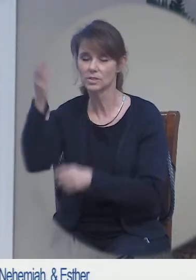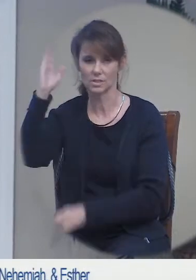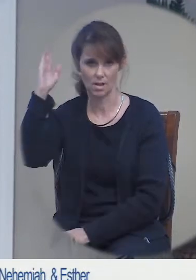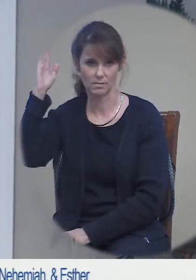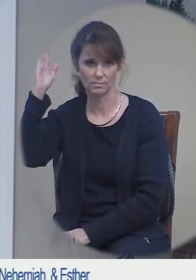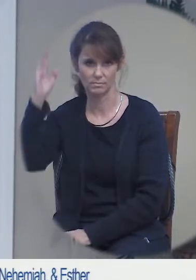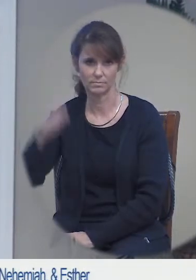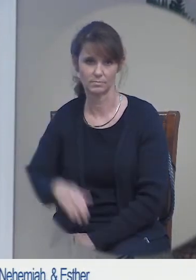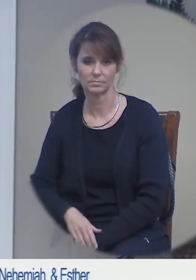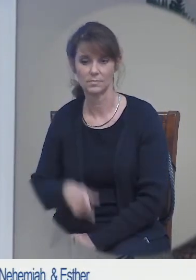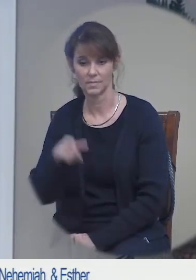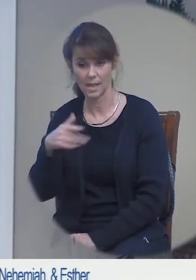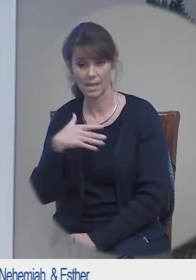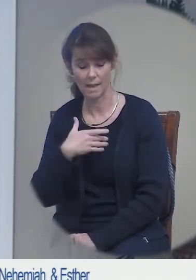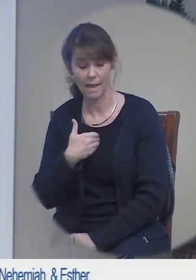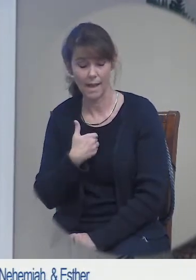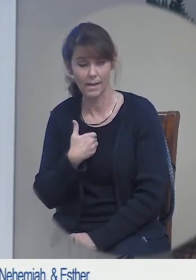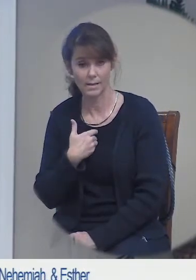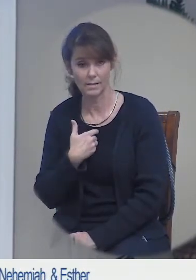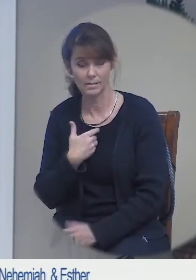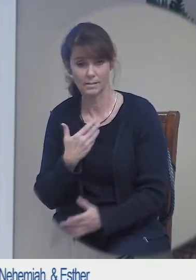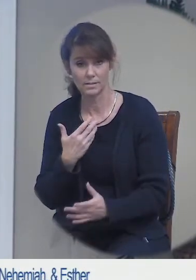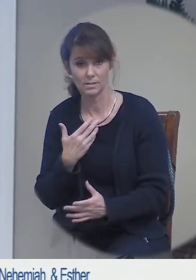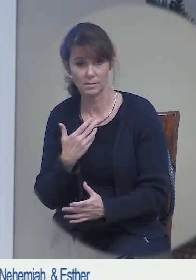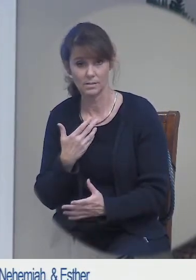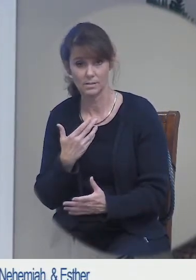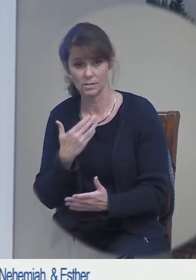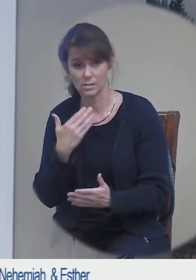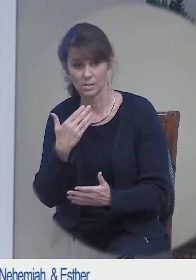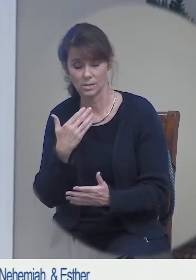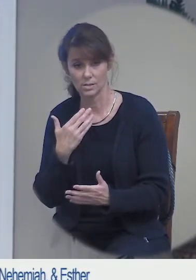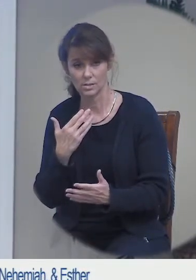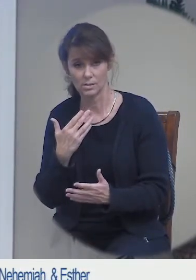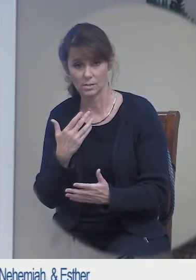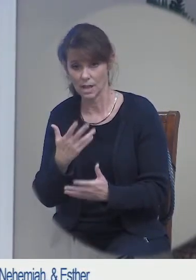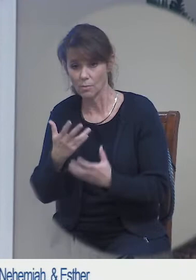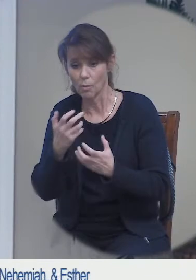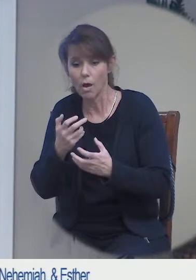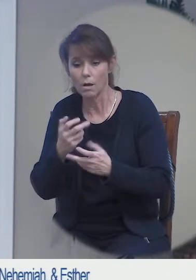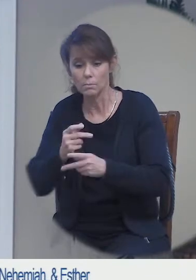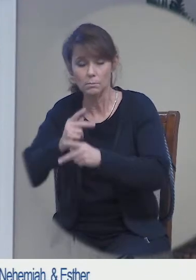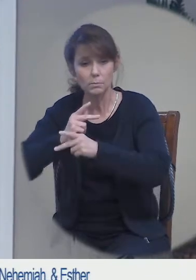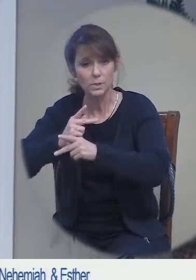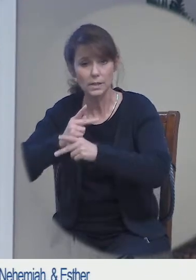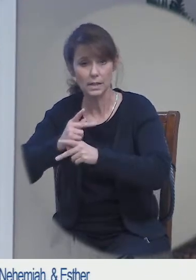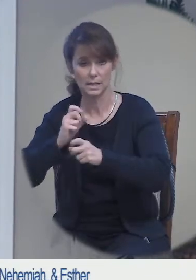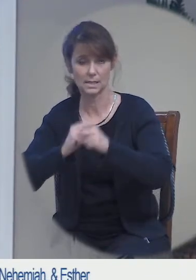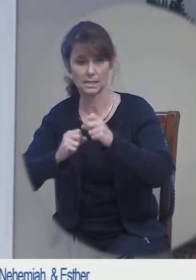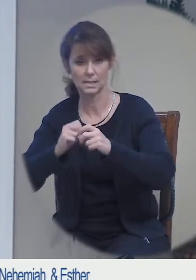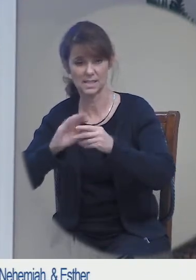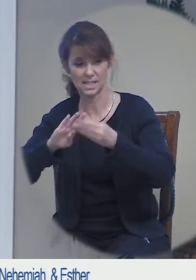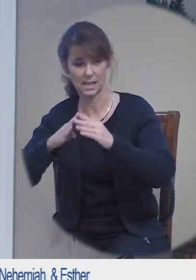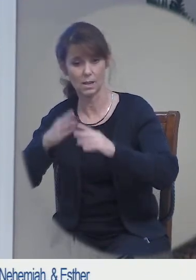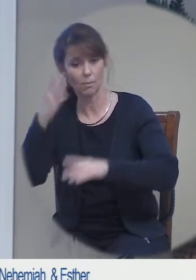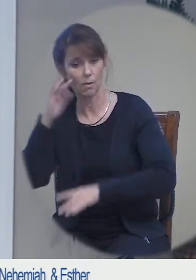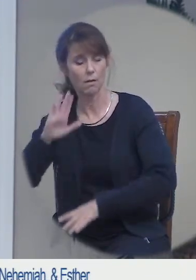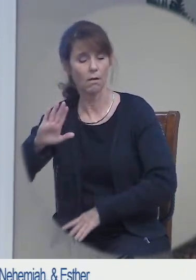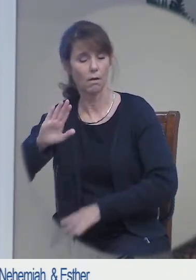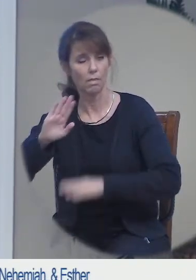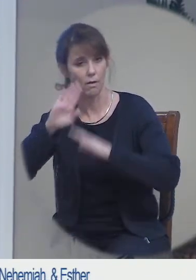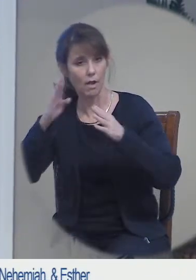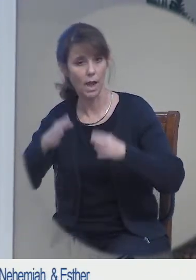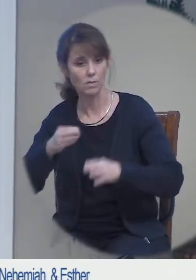had a vested interest in protecting the city of God and the people of God, and that would make up for any